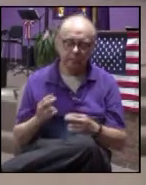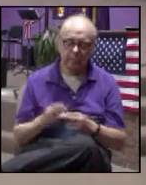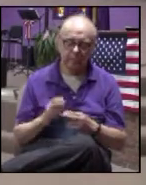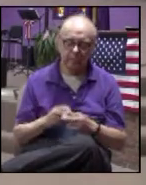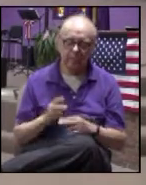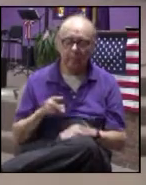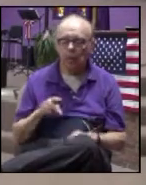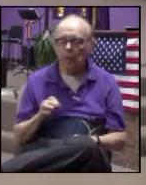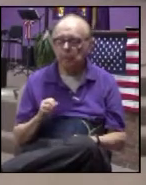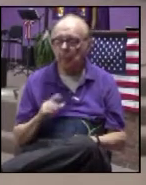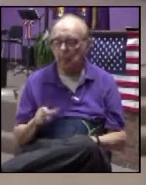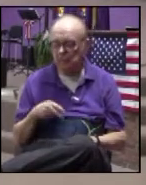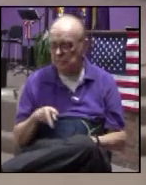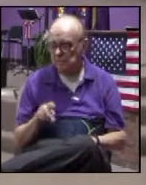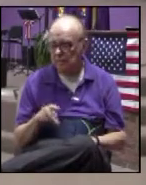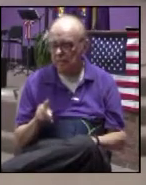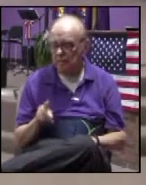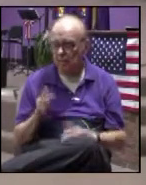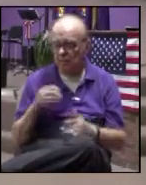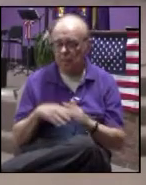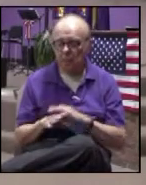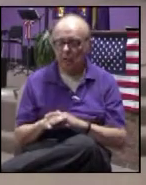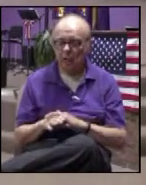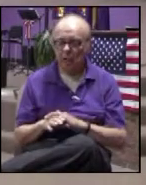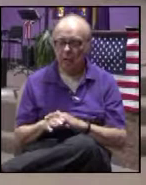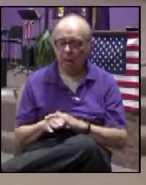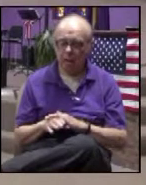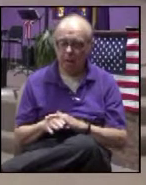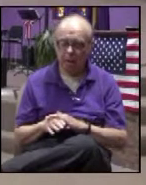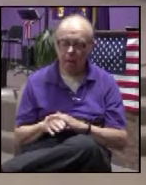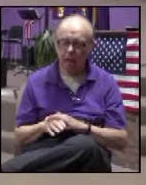called Paul, into